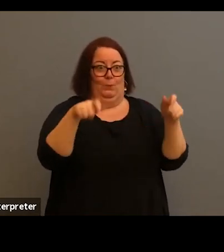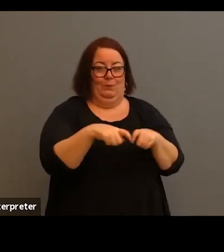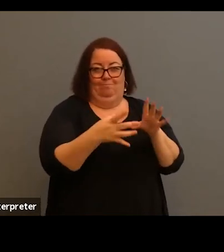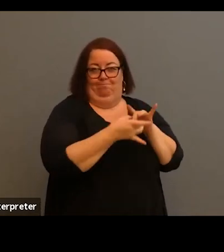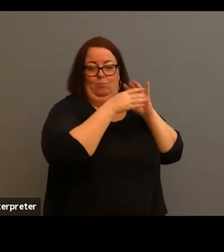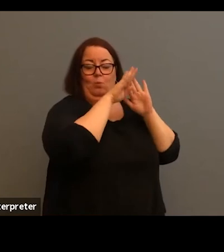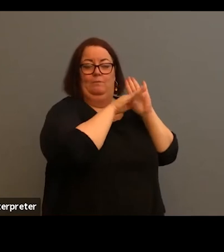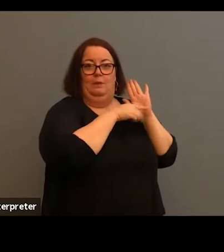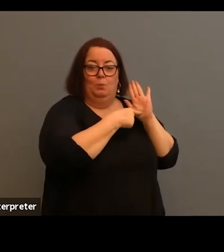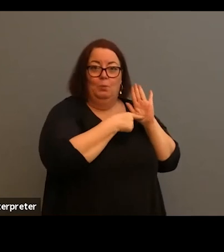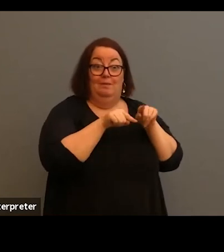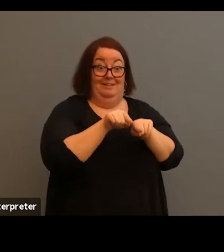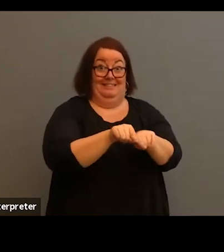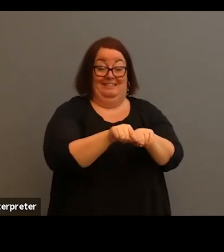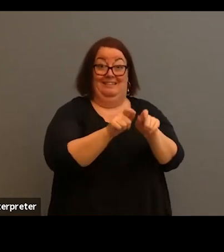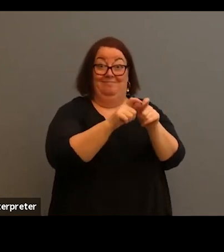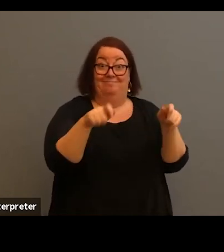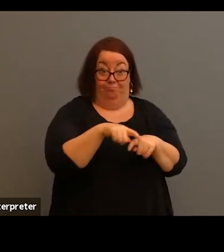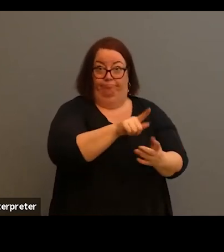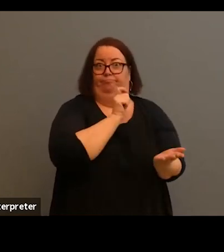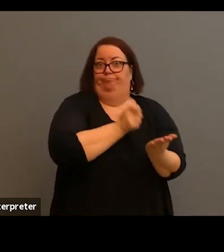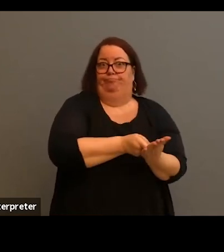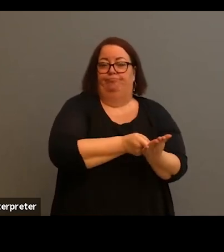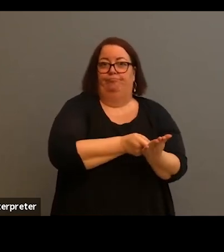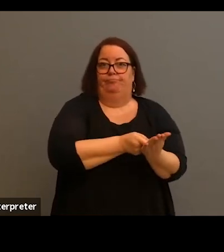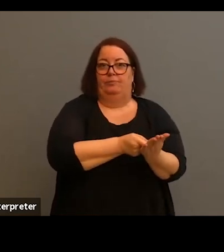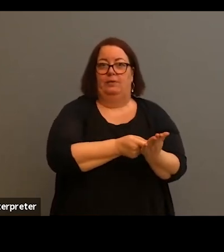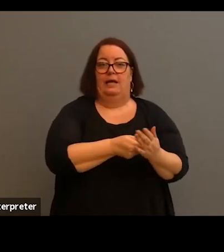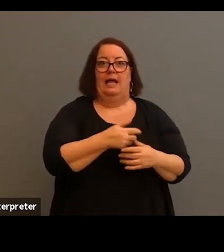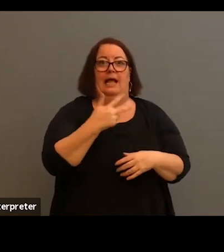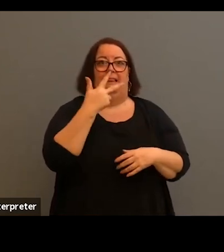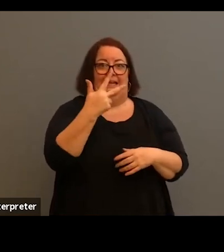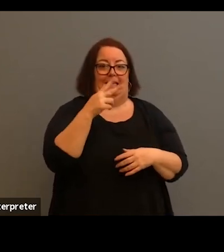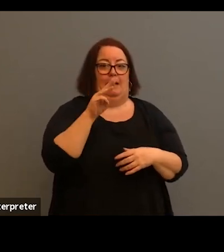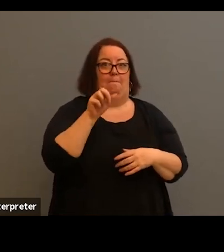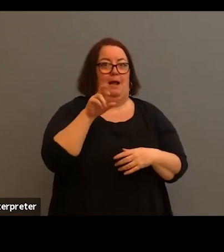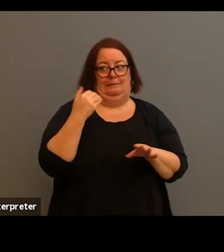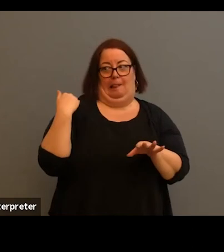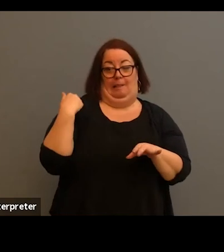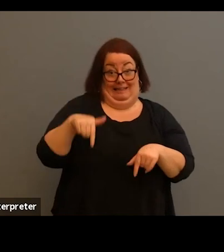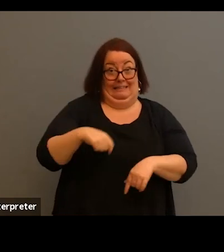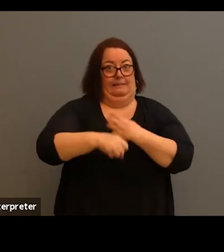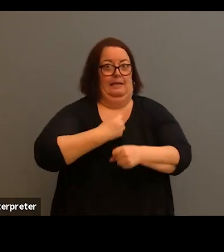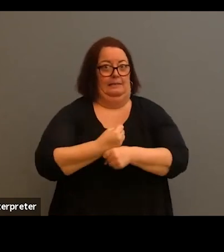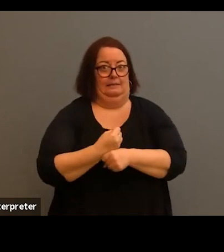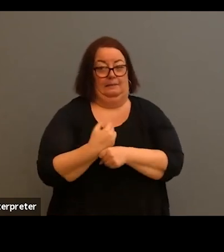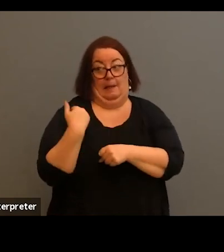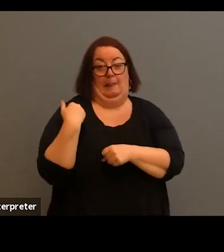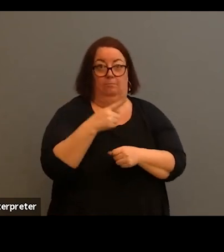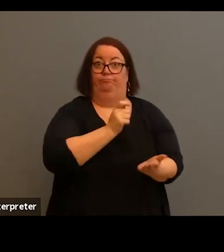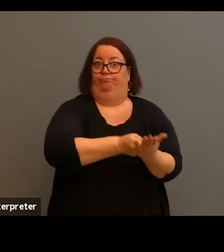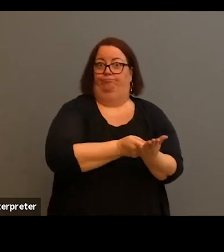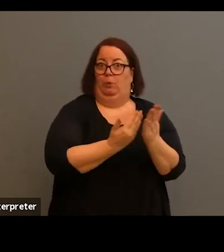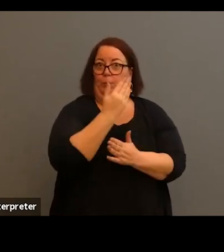a combination of disability-specific actions with actions in which we mainstream disability. And we can really say that